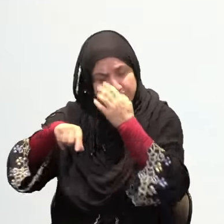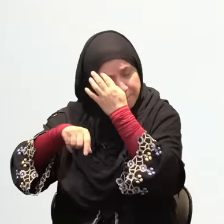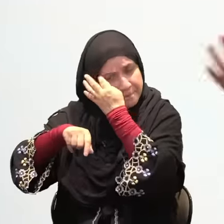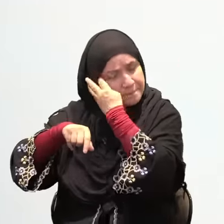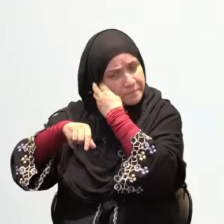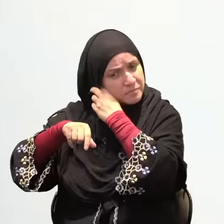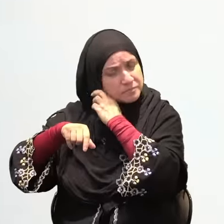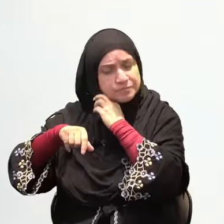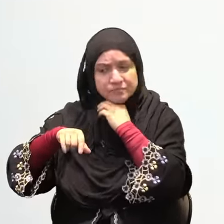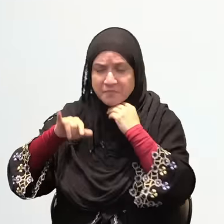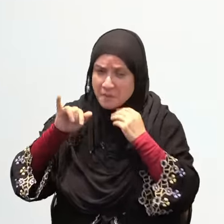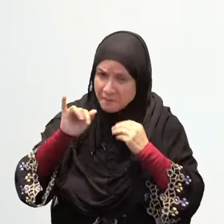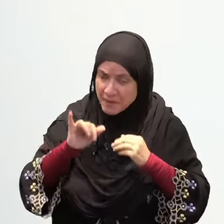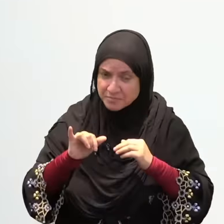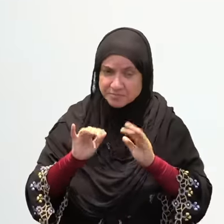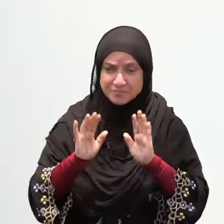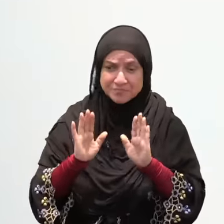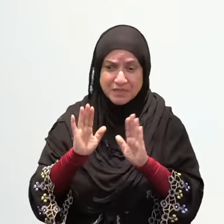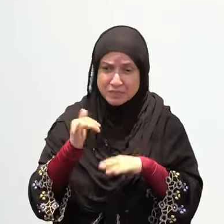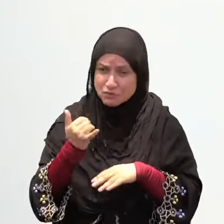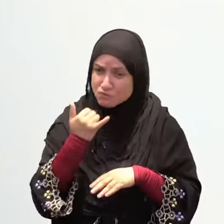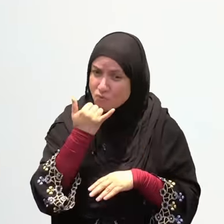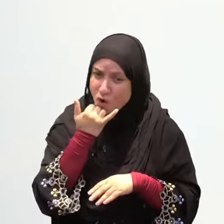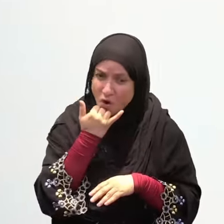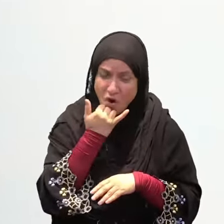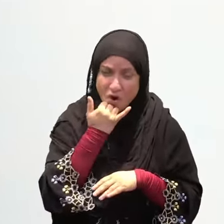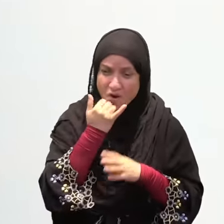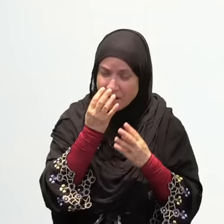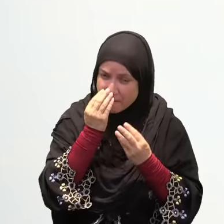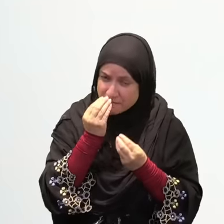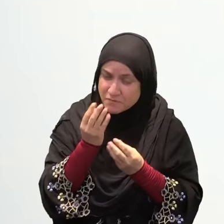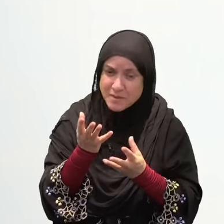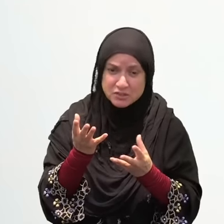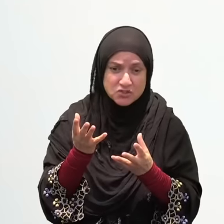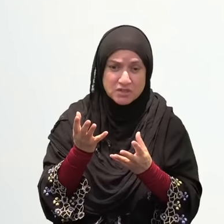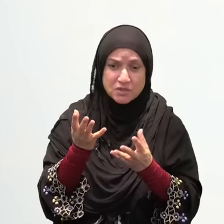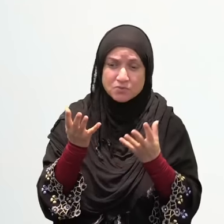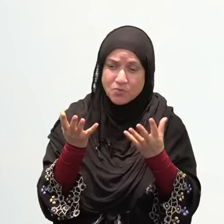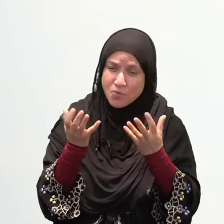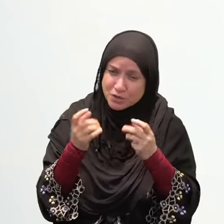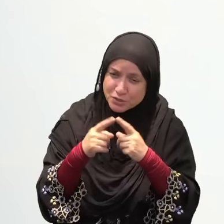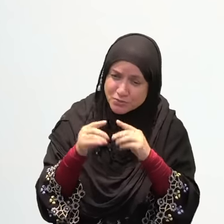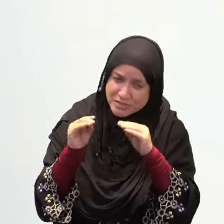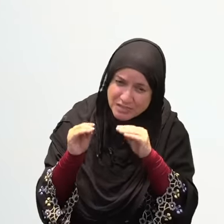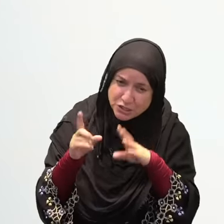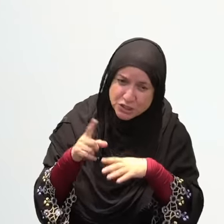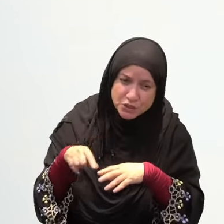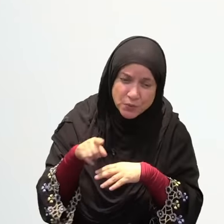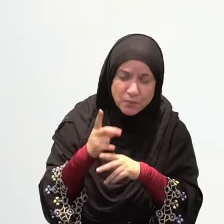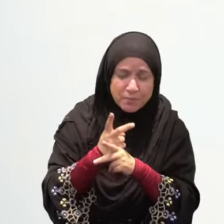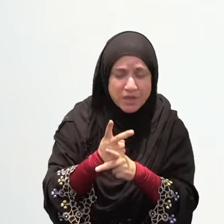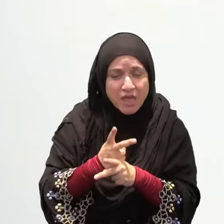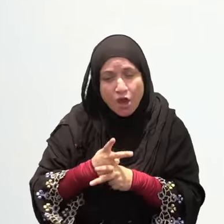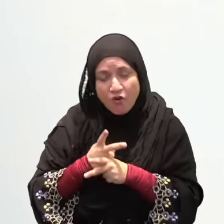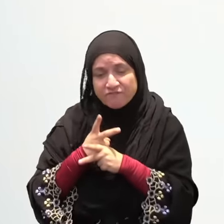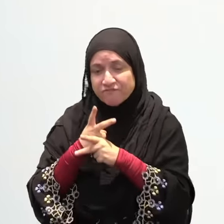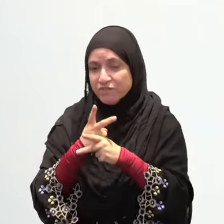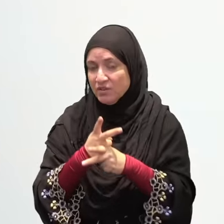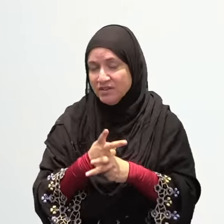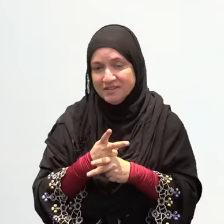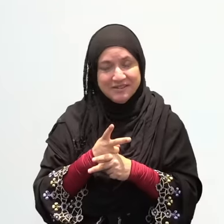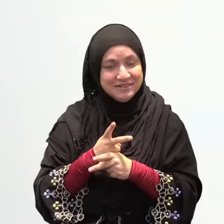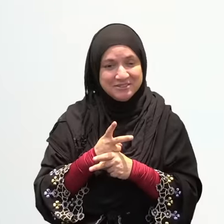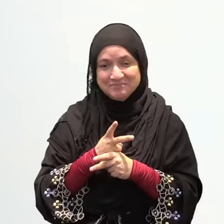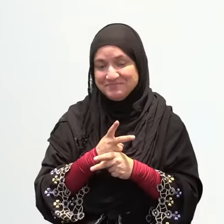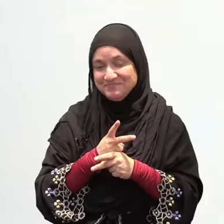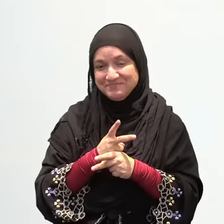quickly call you a kafir and they'll kill you. Ibn Abbas radiallahu anhu says, let me try. He goes to a valley of 6,000 khawarij, 6,000 of these